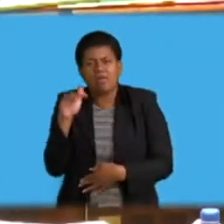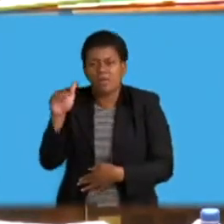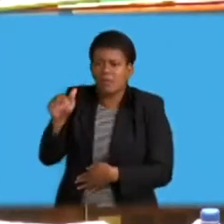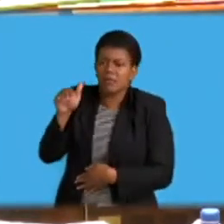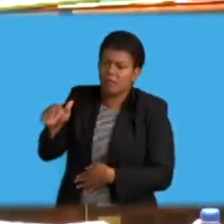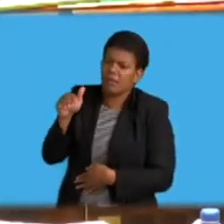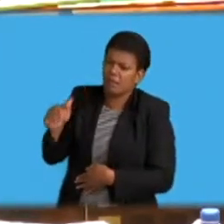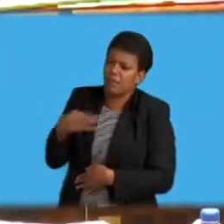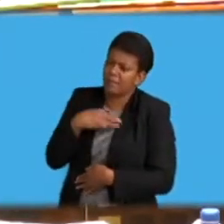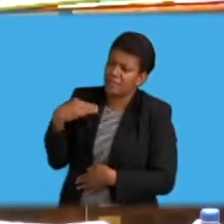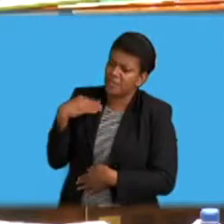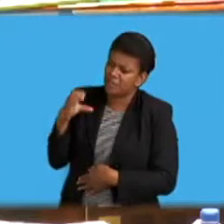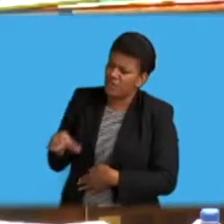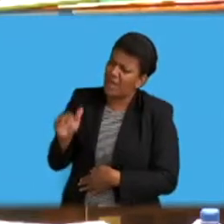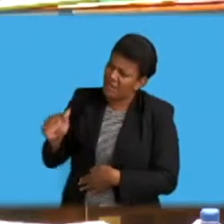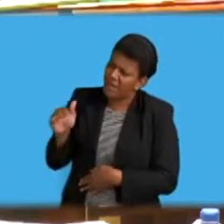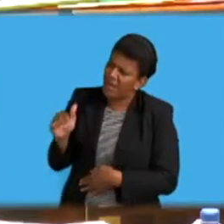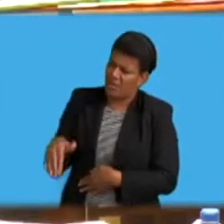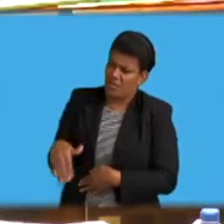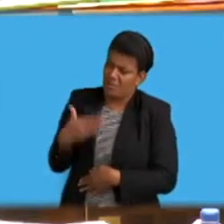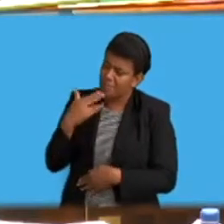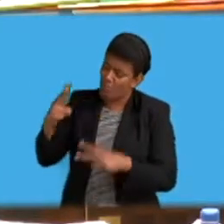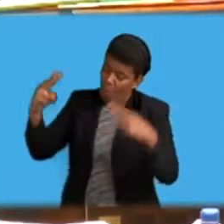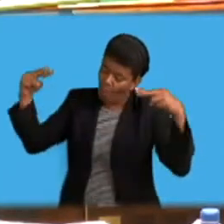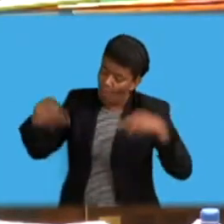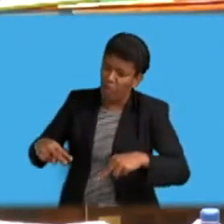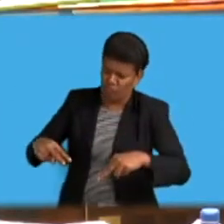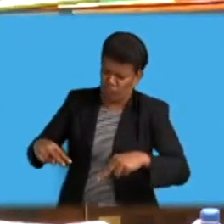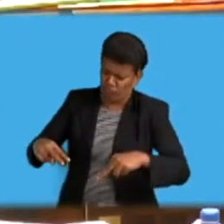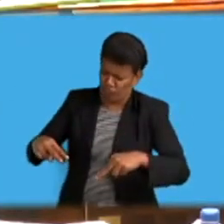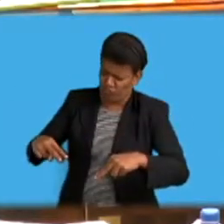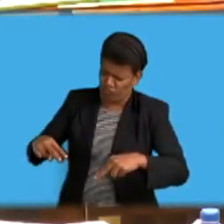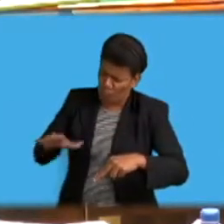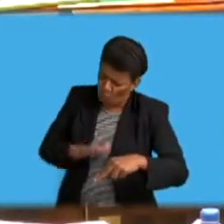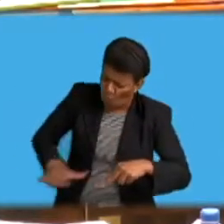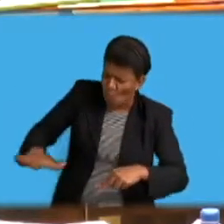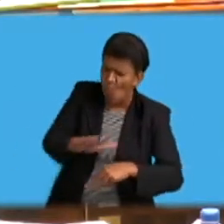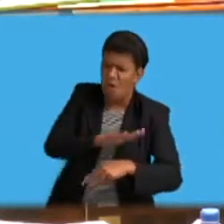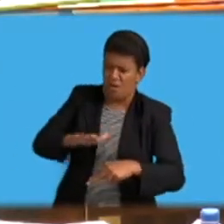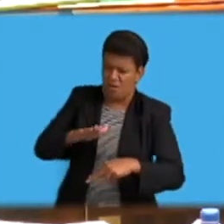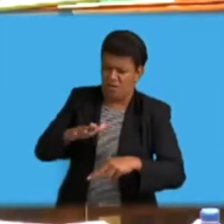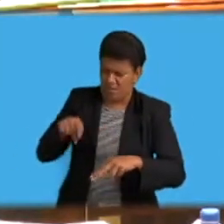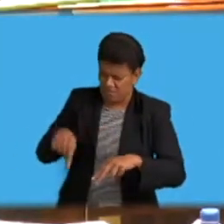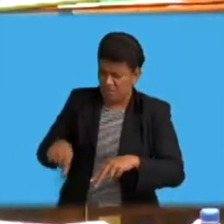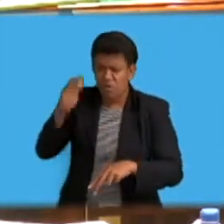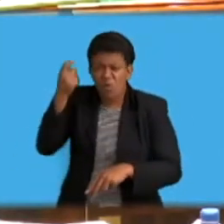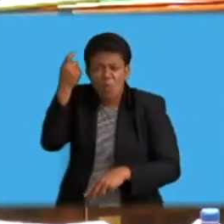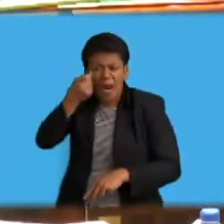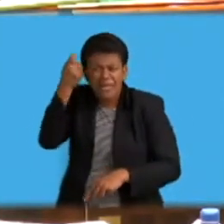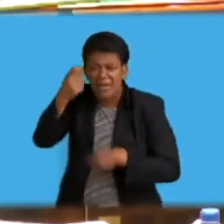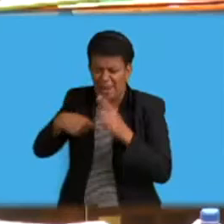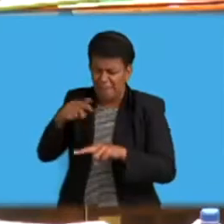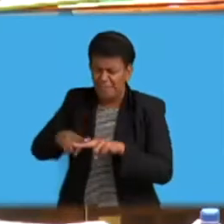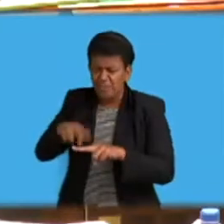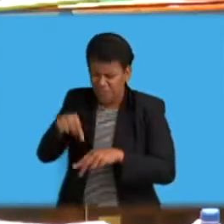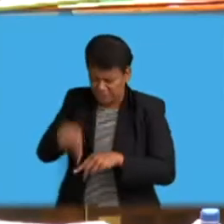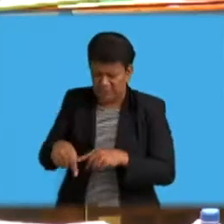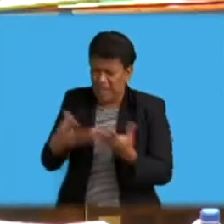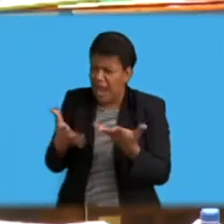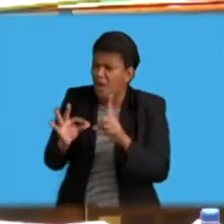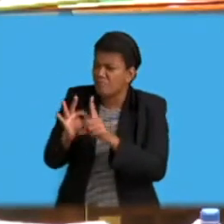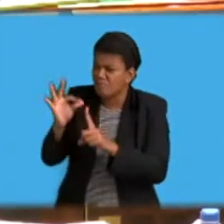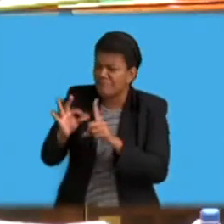it specifically in areas of concern so that we can have a holistic development as a